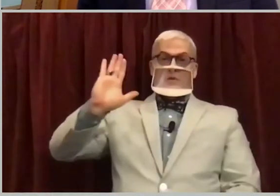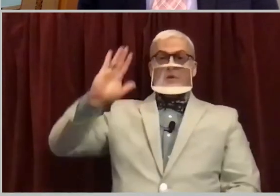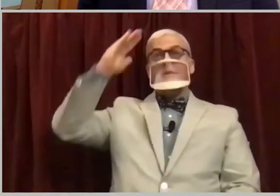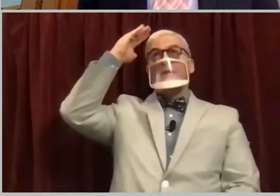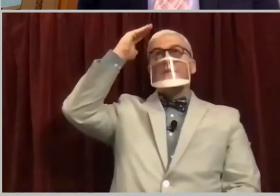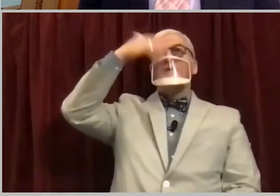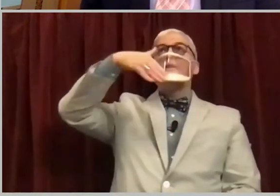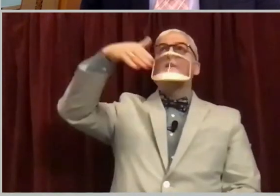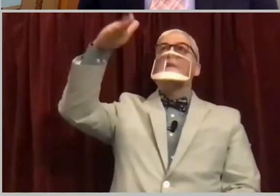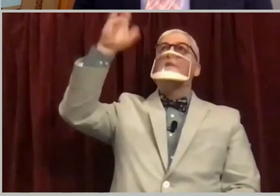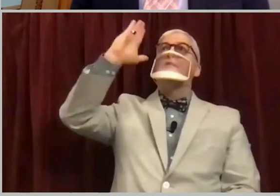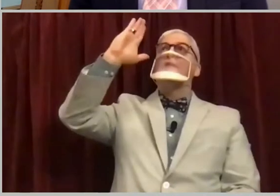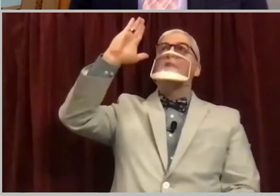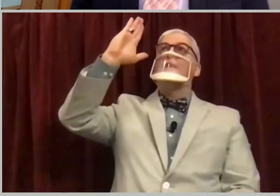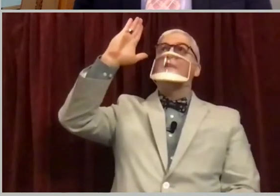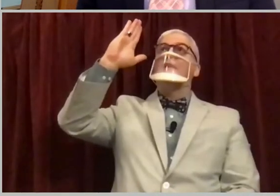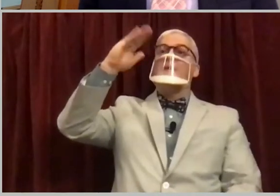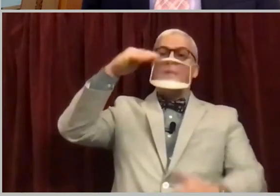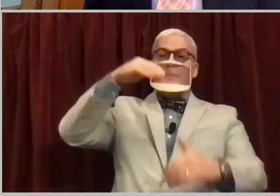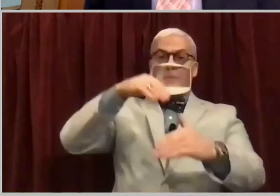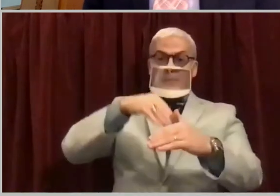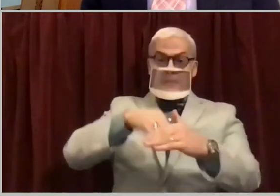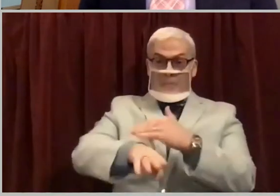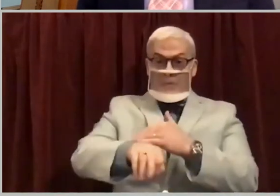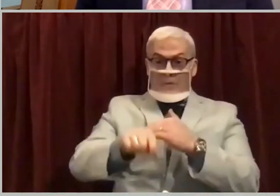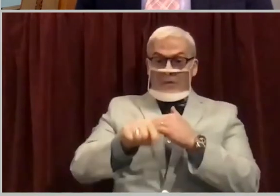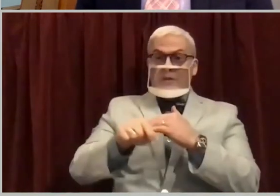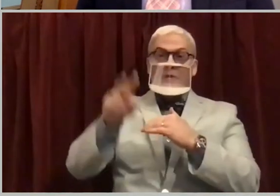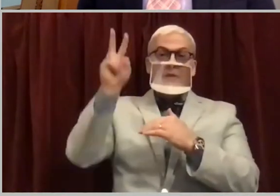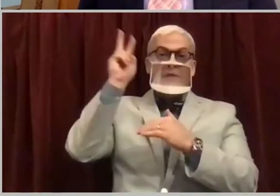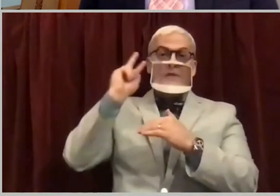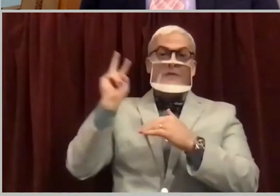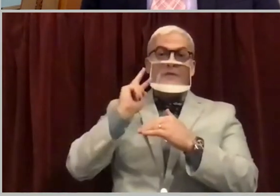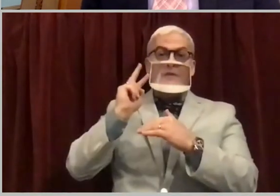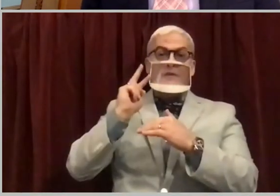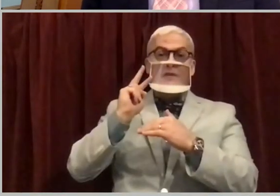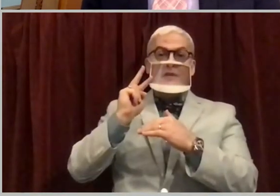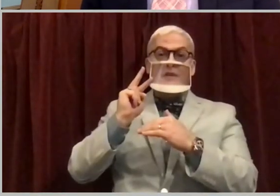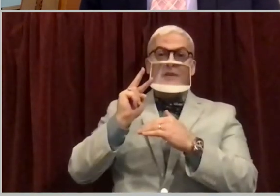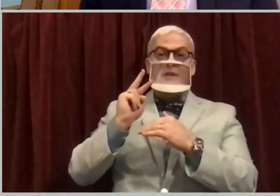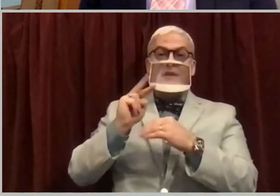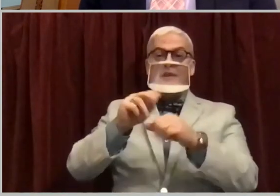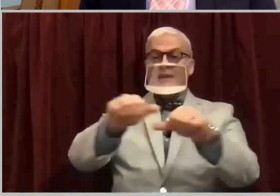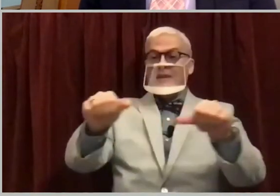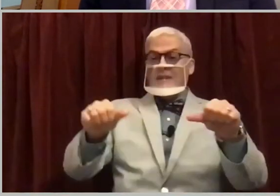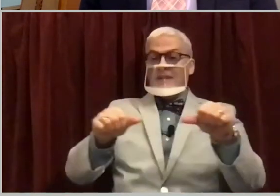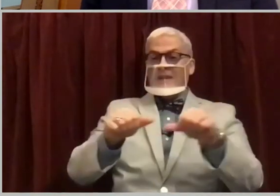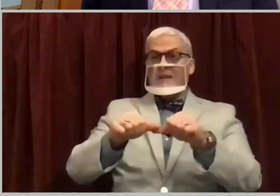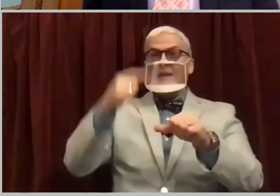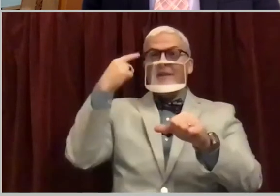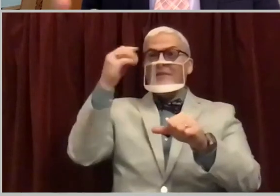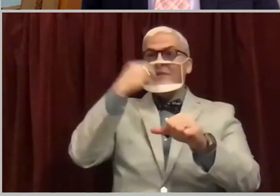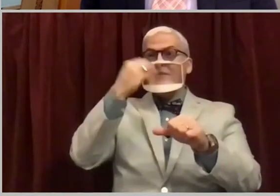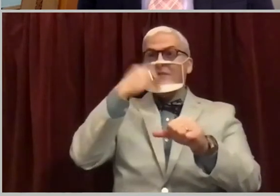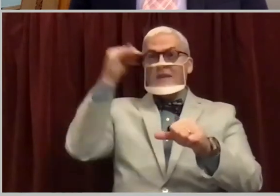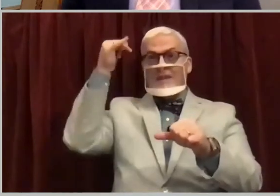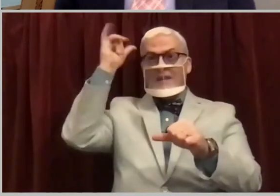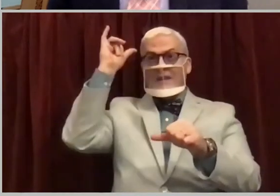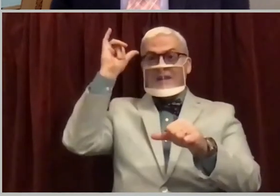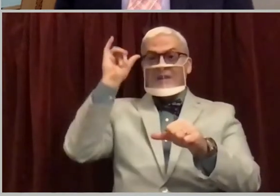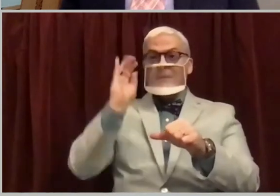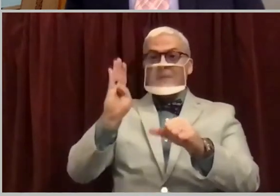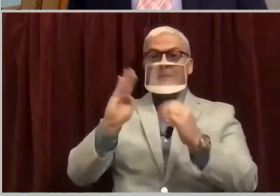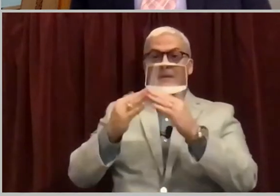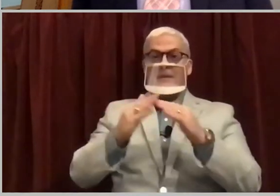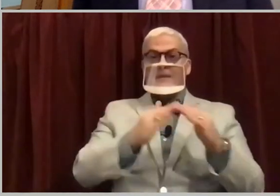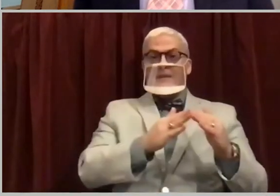Living God was born to a virgin in a manger in Bethlehem. And in 5 days, you and I and